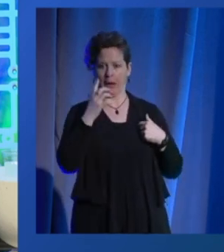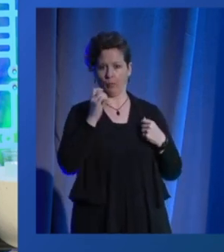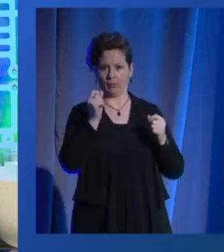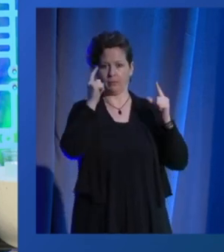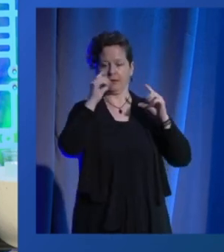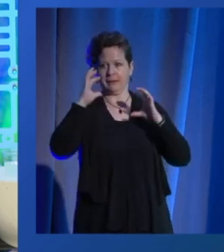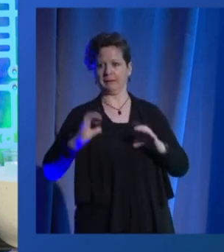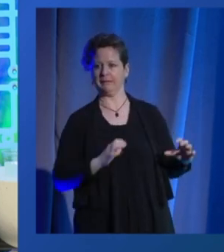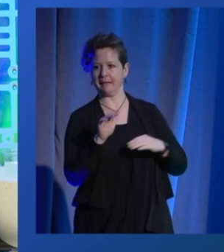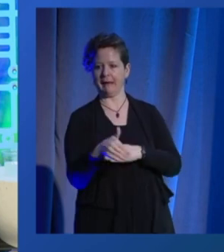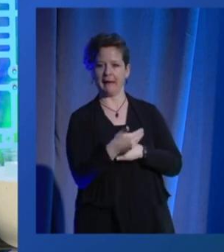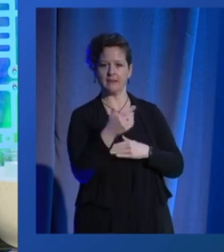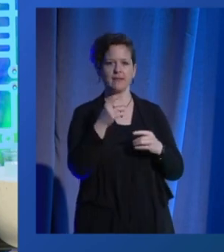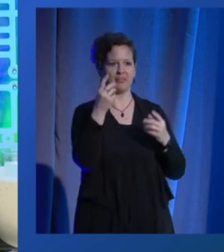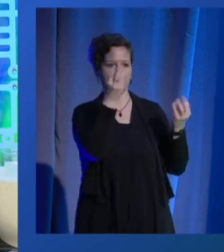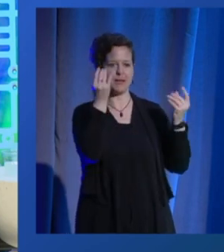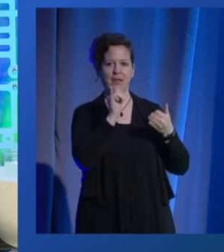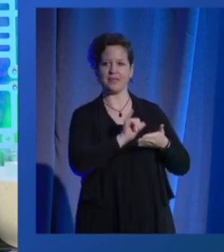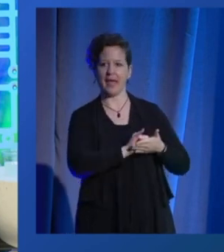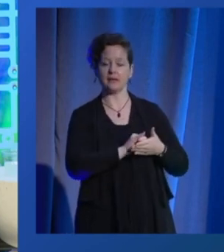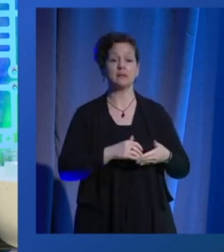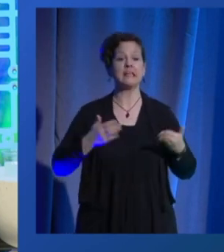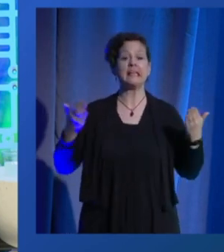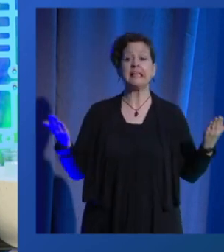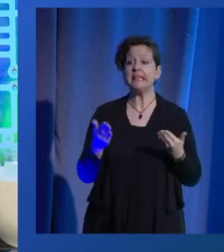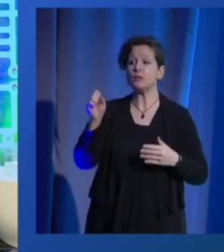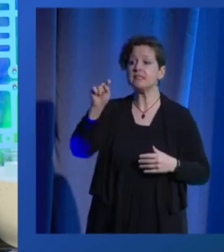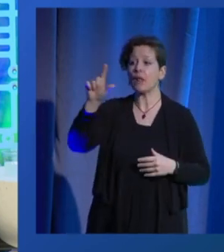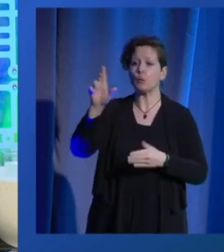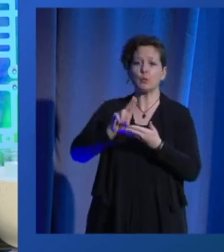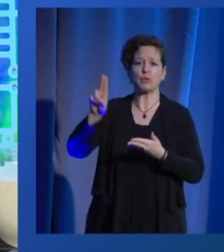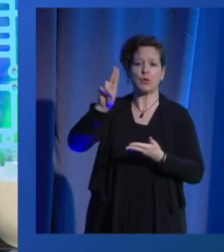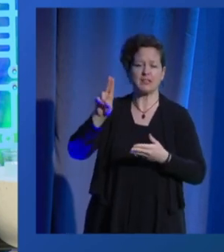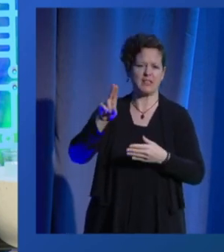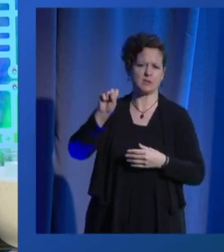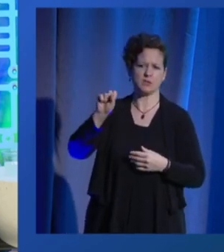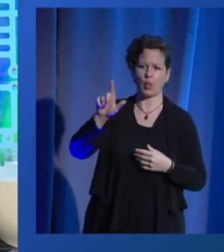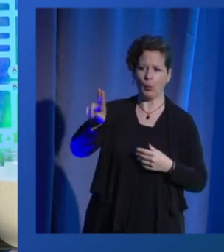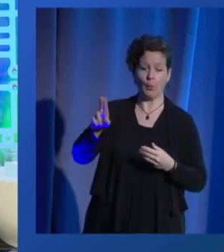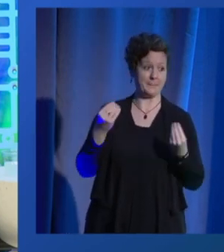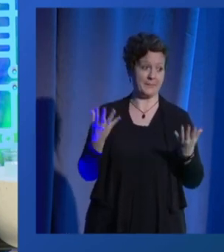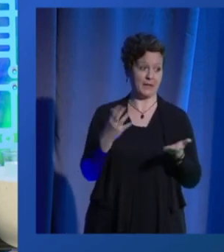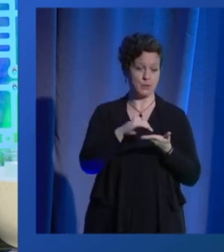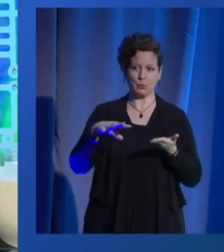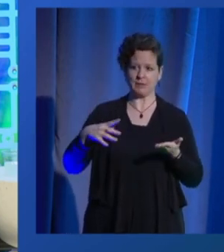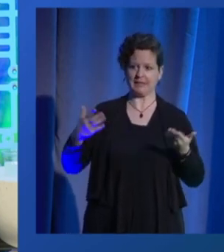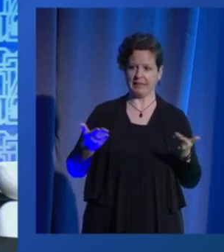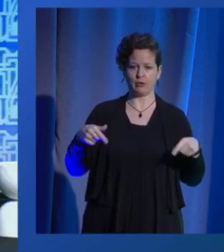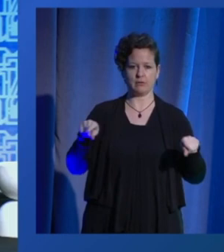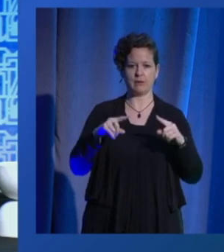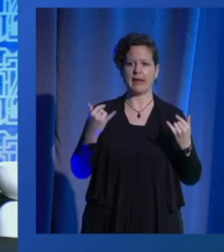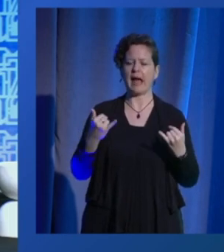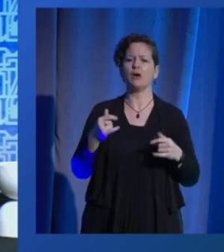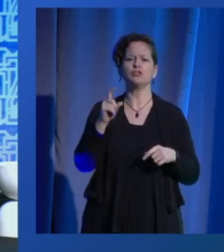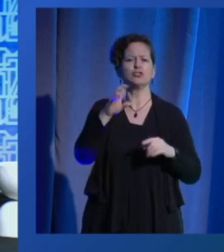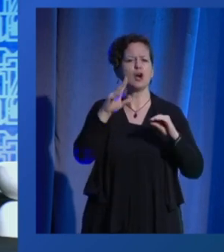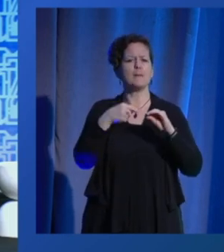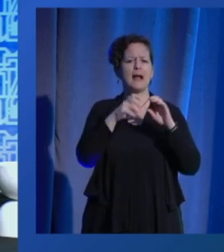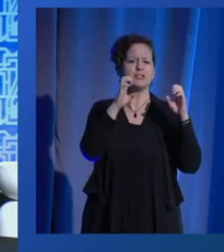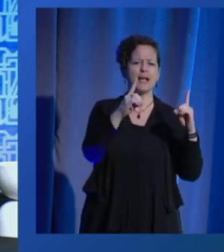St Louis University um and we have a lot of students in the room I really think we should talk a little bit about education and Workforce